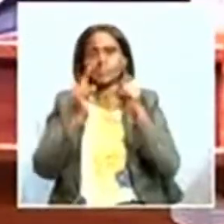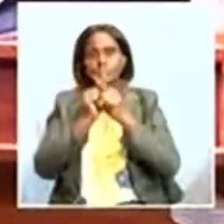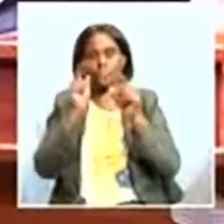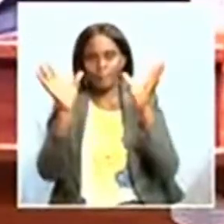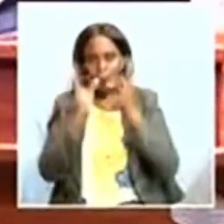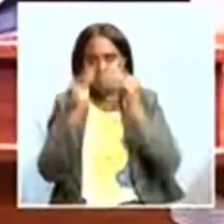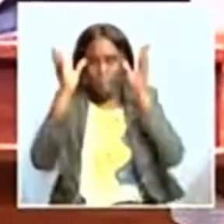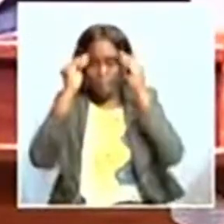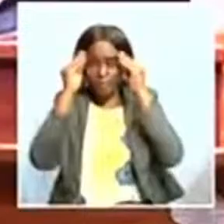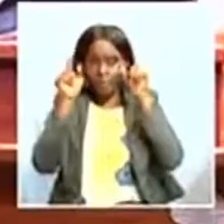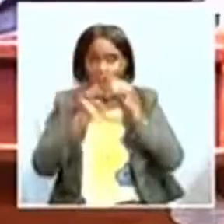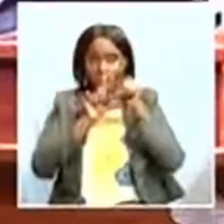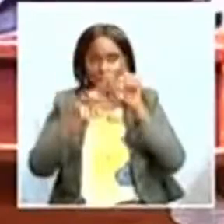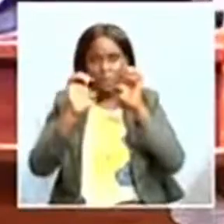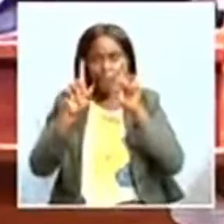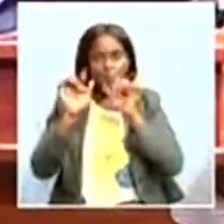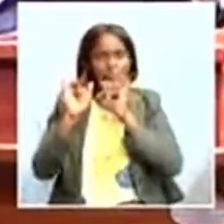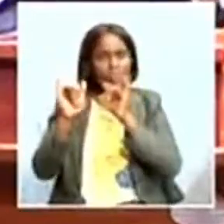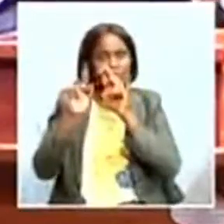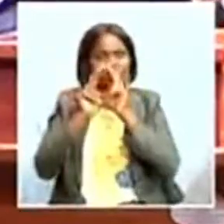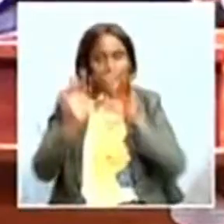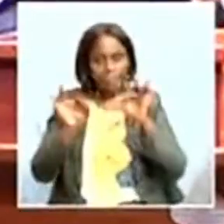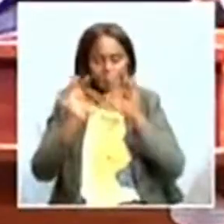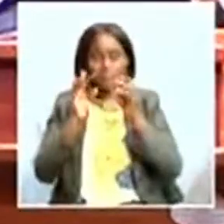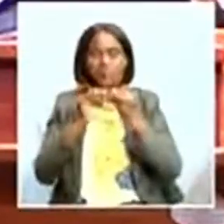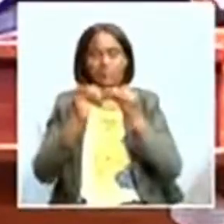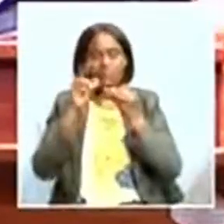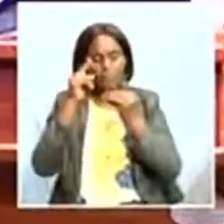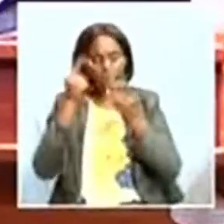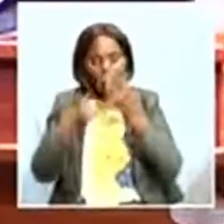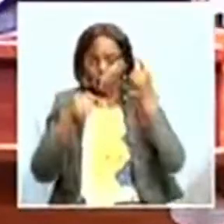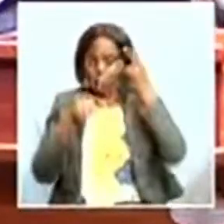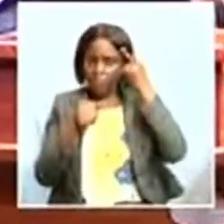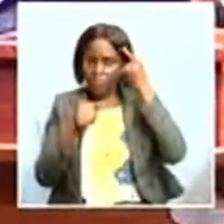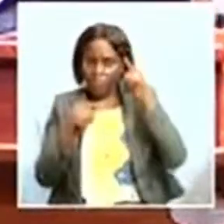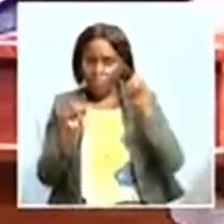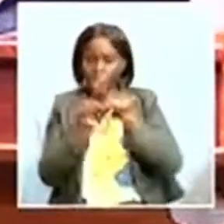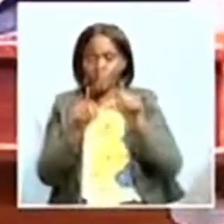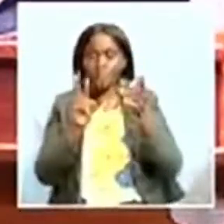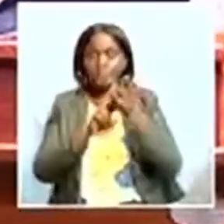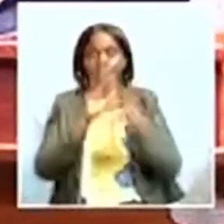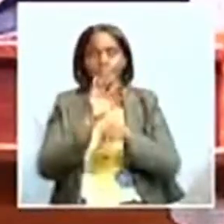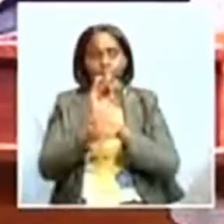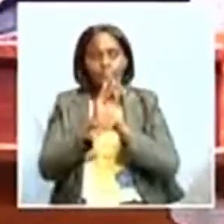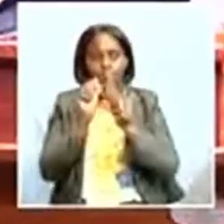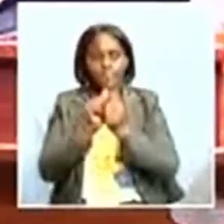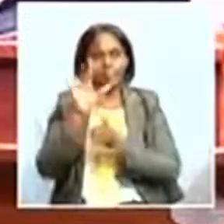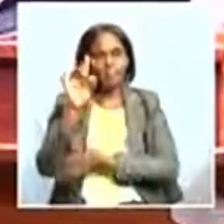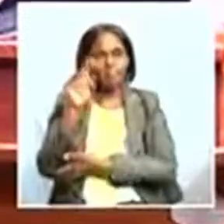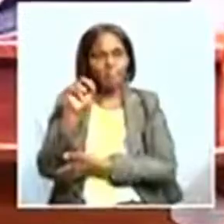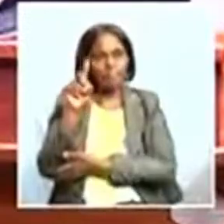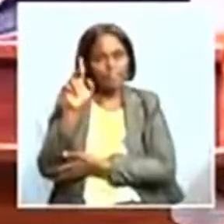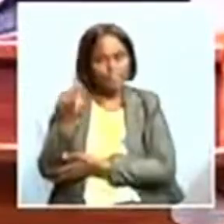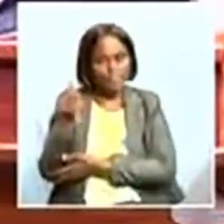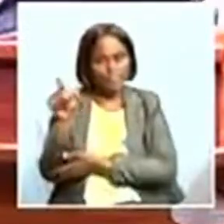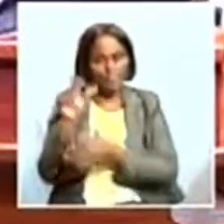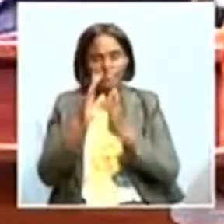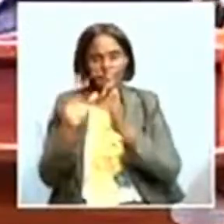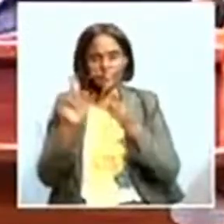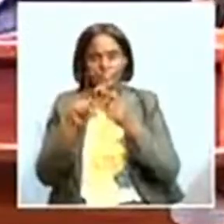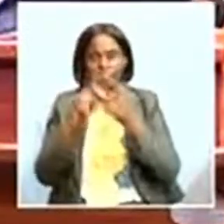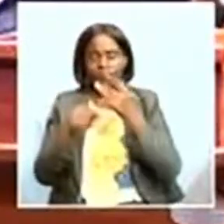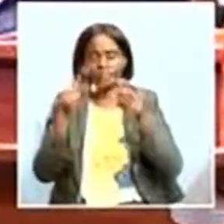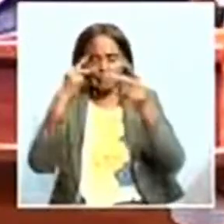practices. Education remains a top priority for the government, as emphasized in the 8th National Development Plan